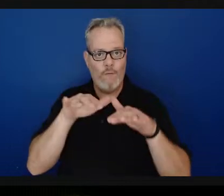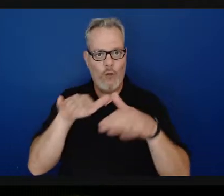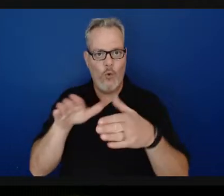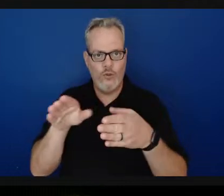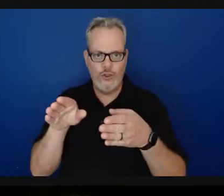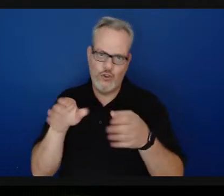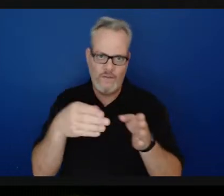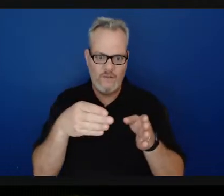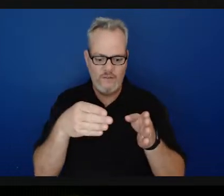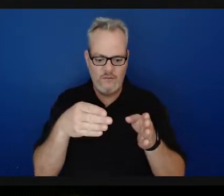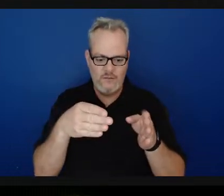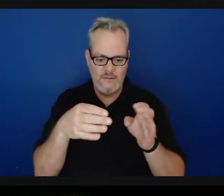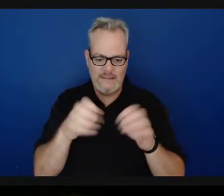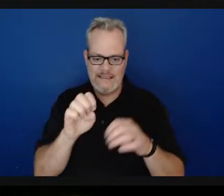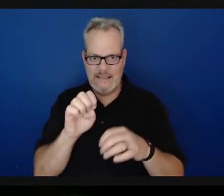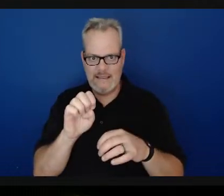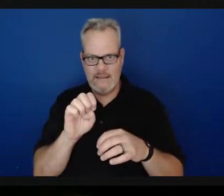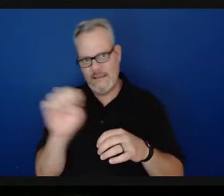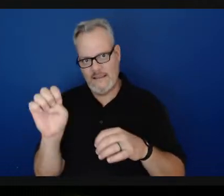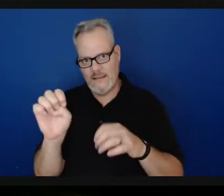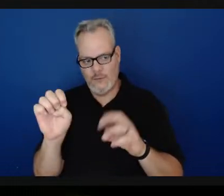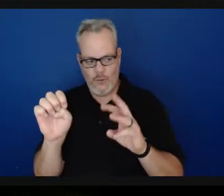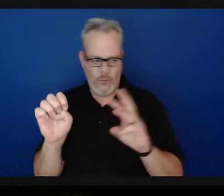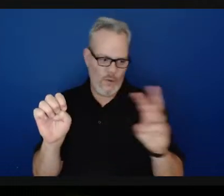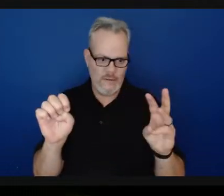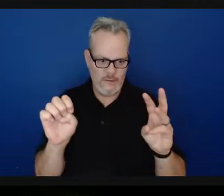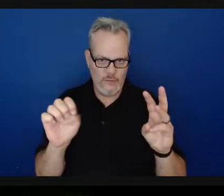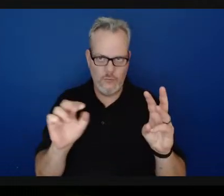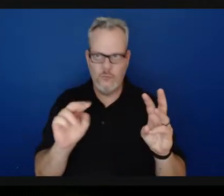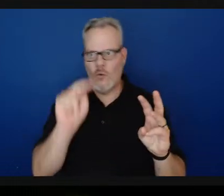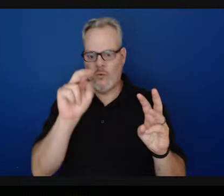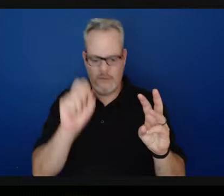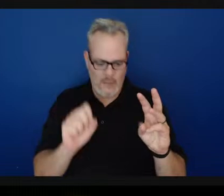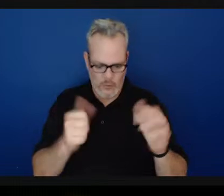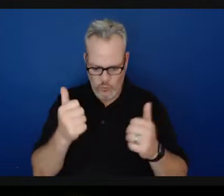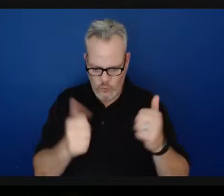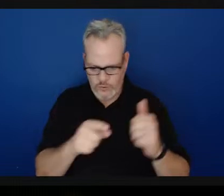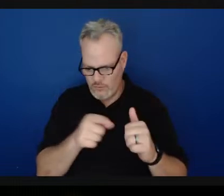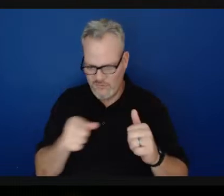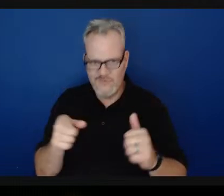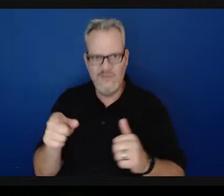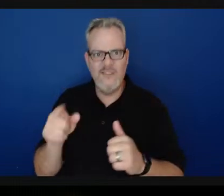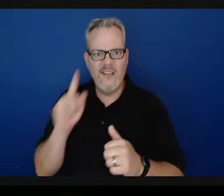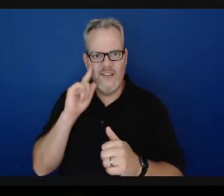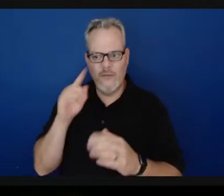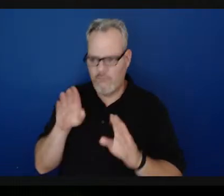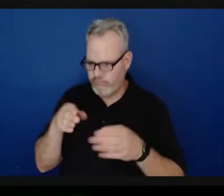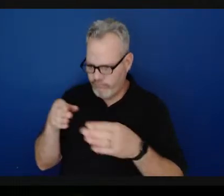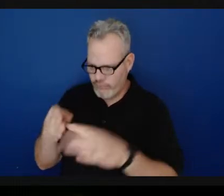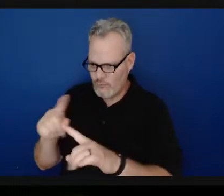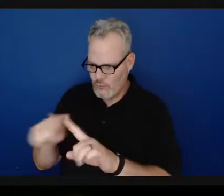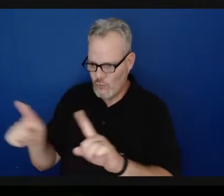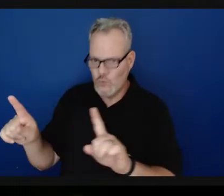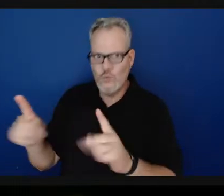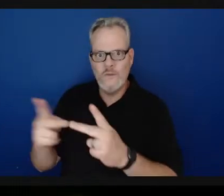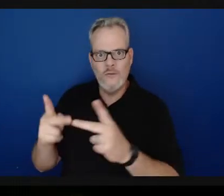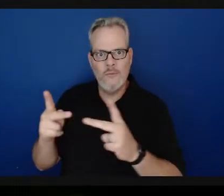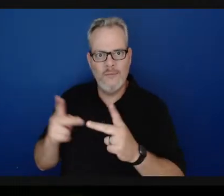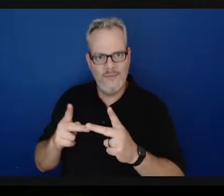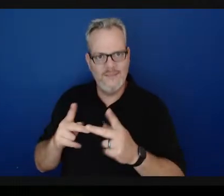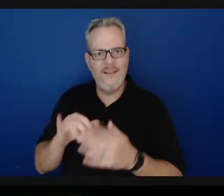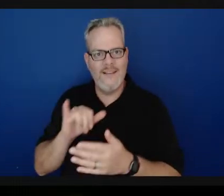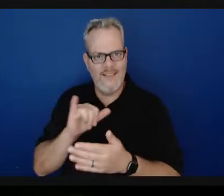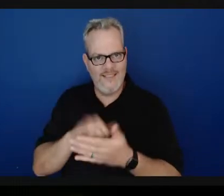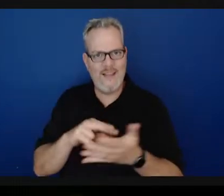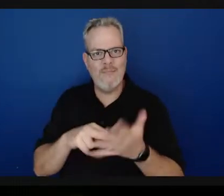the impact zone and changes the dynamic, then you might say, okay, or let's say leaving the cone in a different spot, possibly. That might be how you might qualify. Okay,